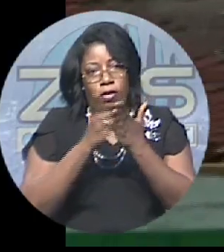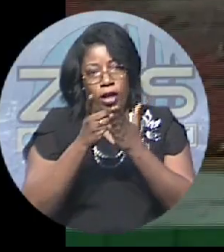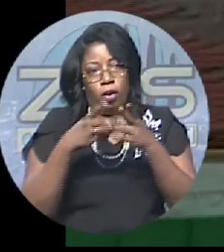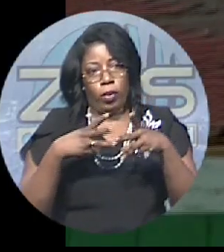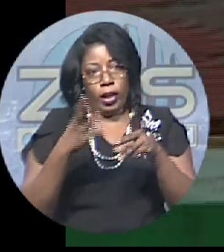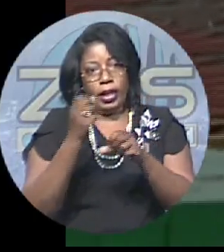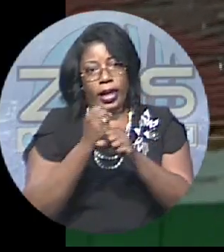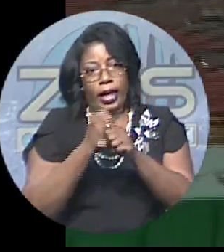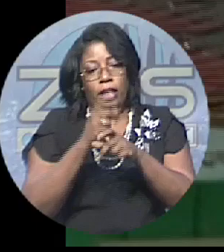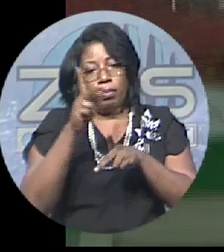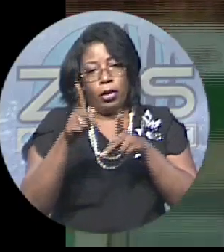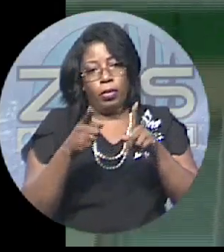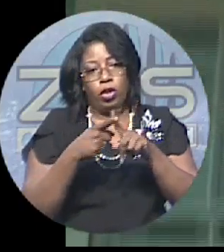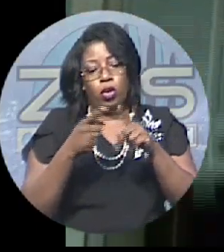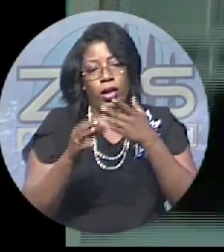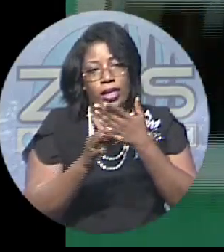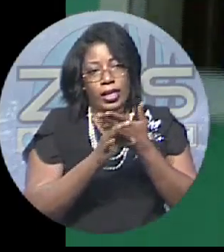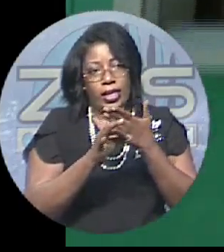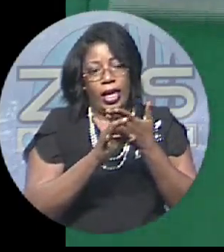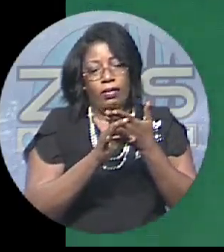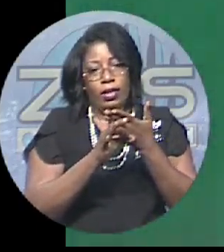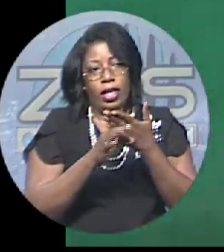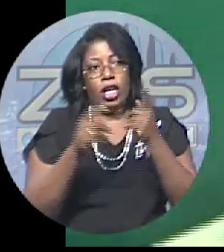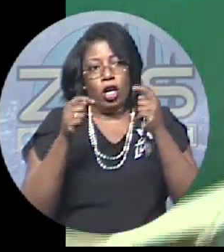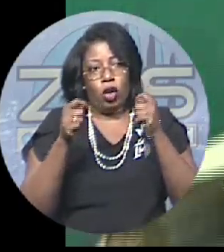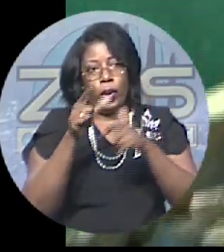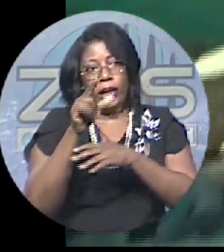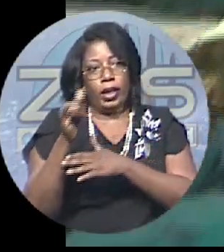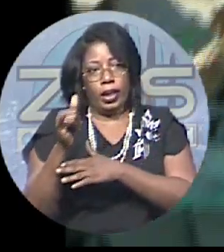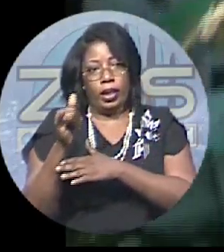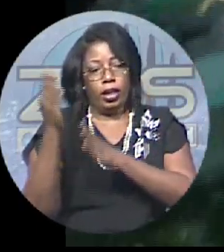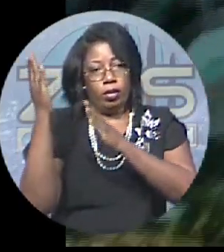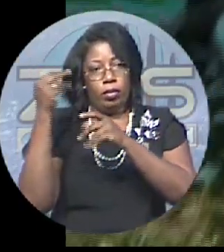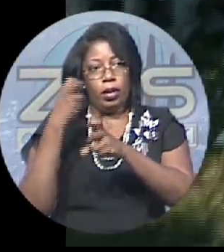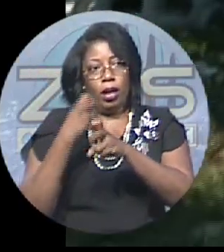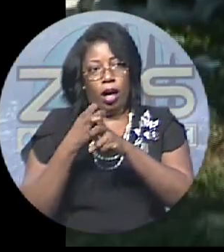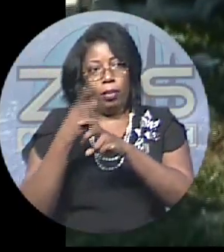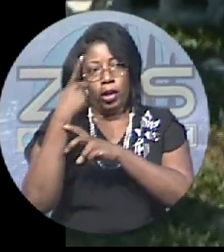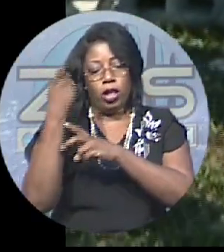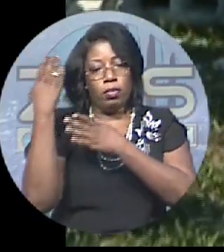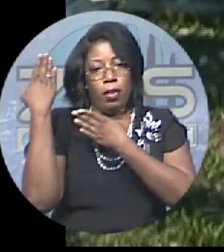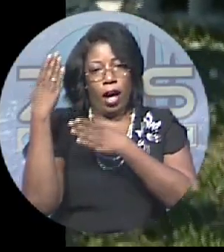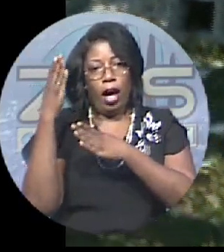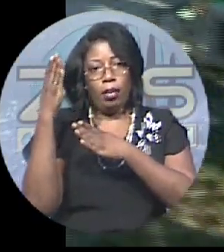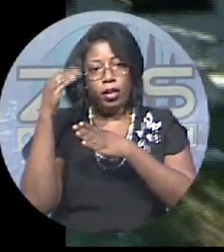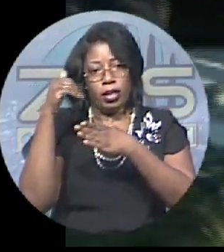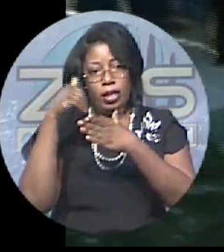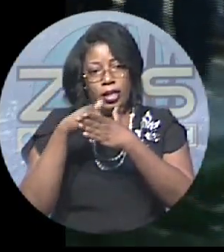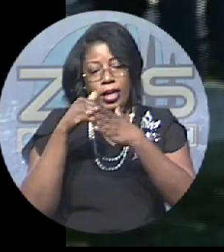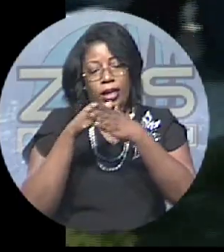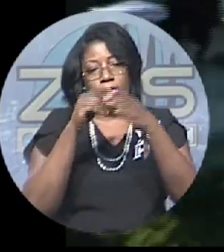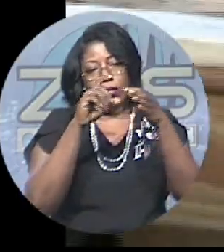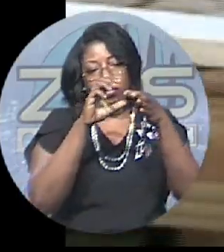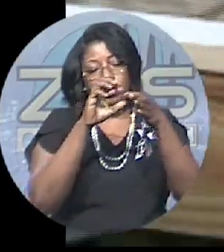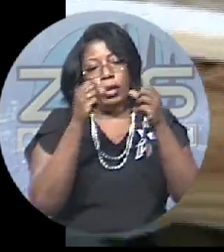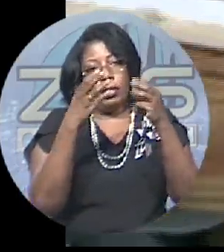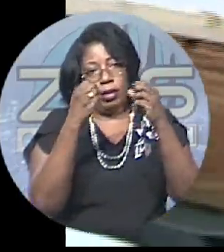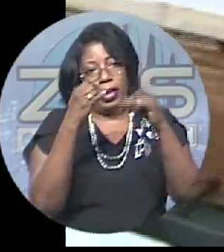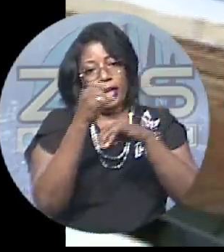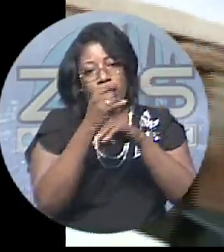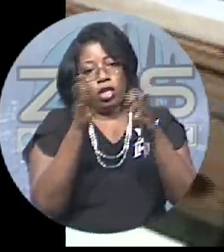to get people to safe havens faster, but anticipates it will be difficult because the Bahamas is an archipelago. The